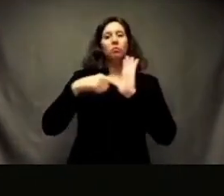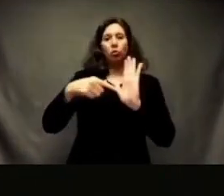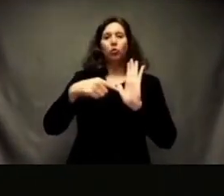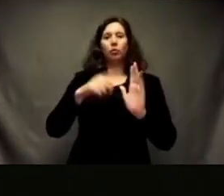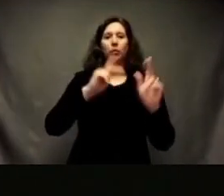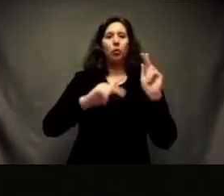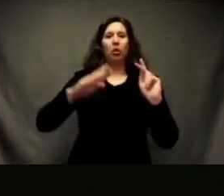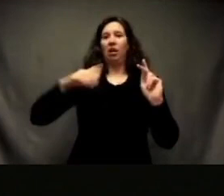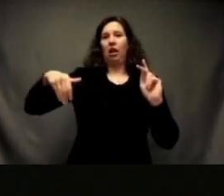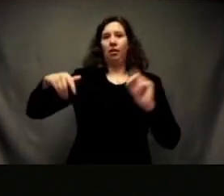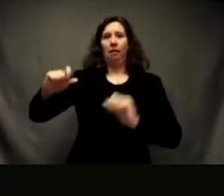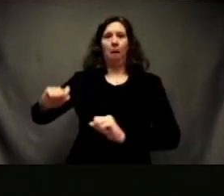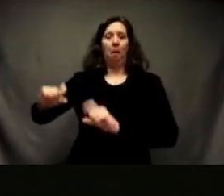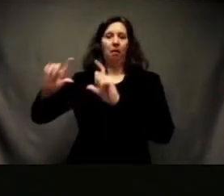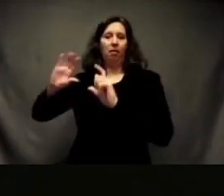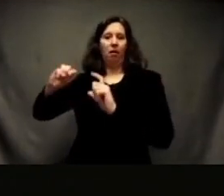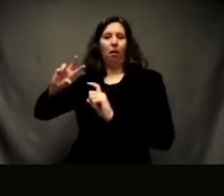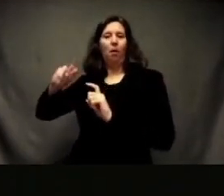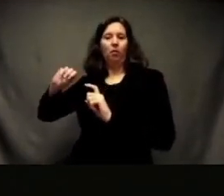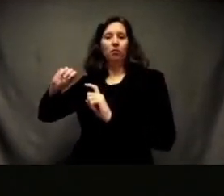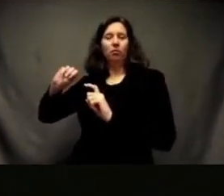might not have it open on their devices.